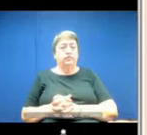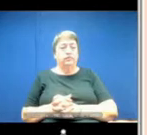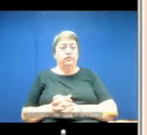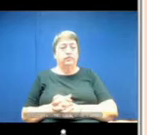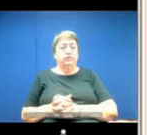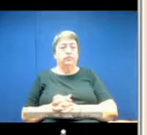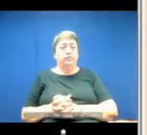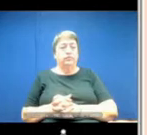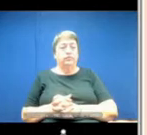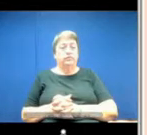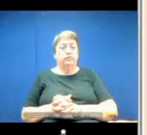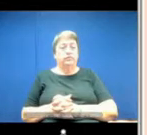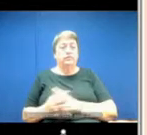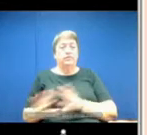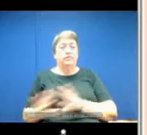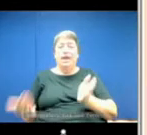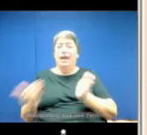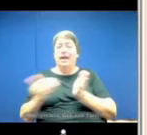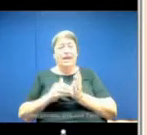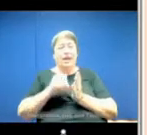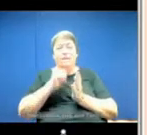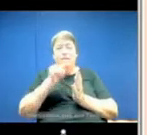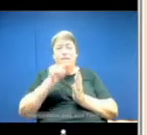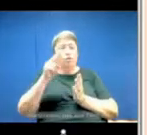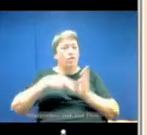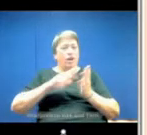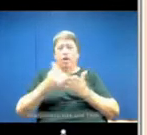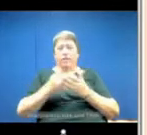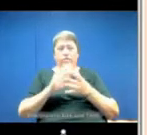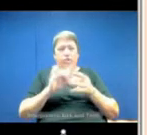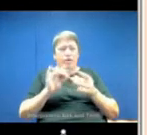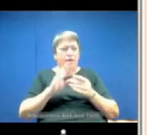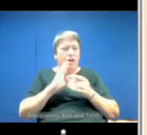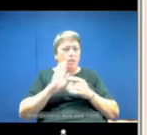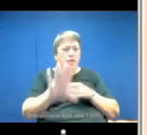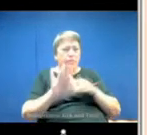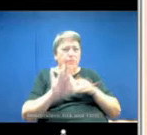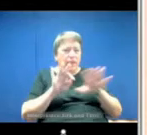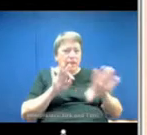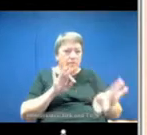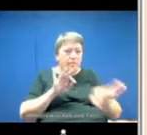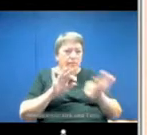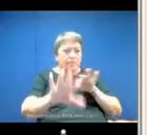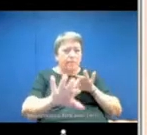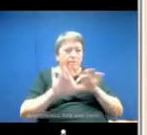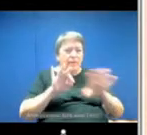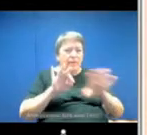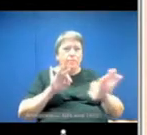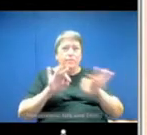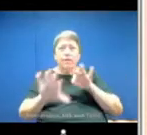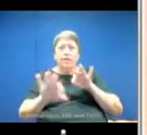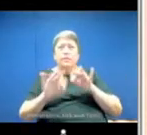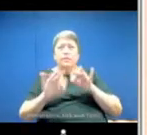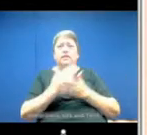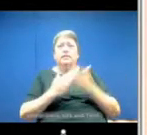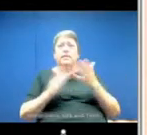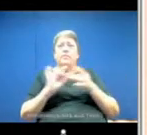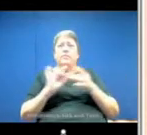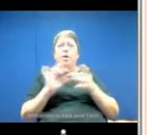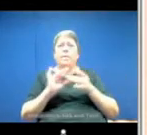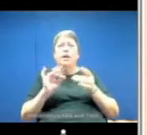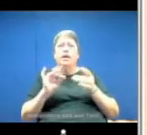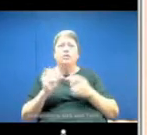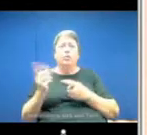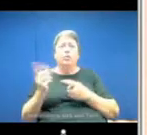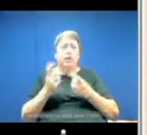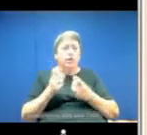I'm not going to read them all. I'm going to pick out some questions or comments that have points that we